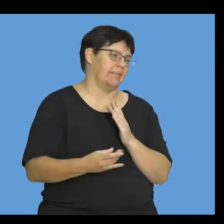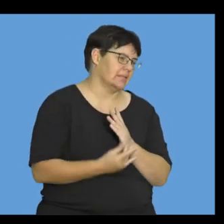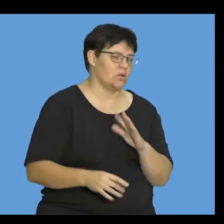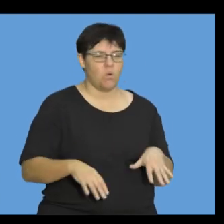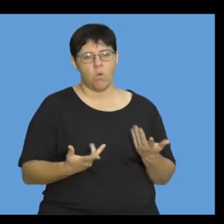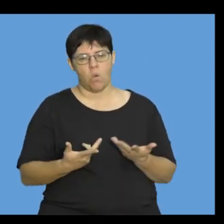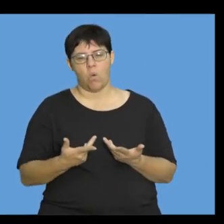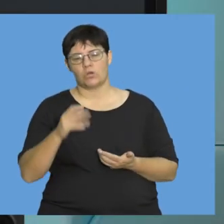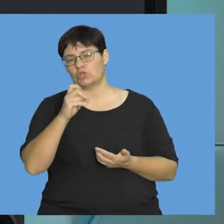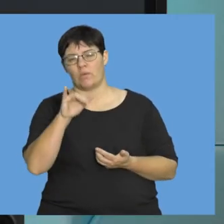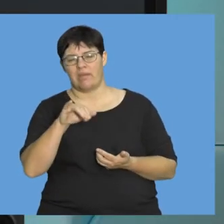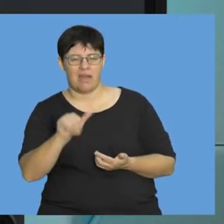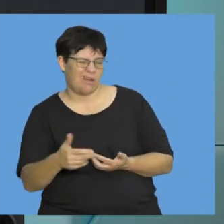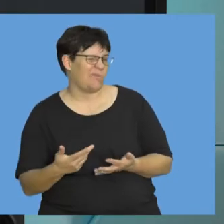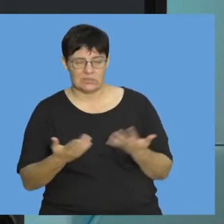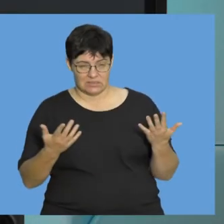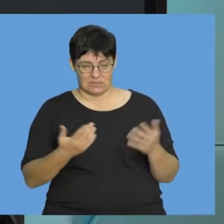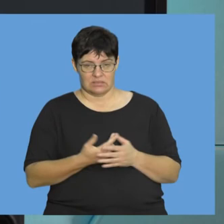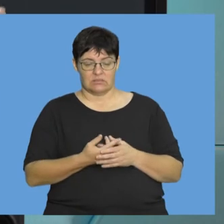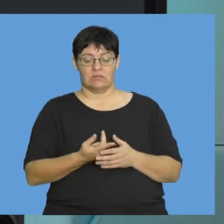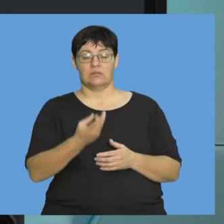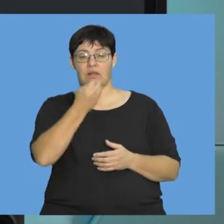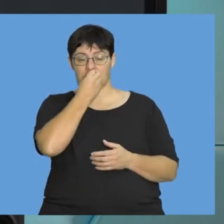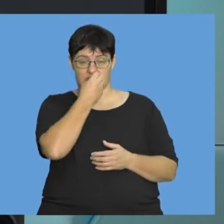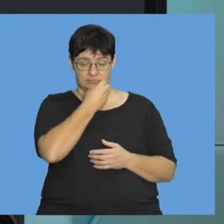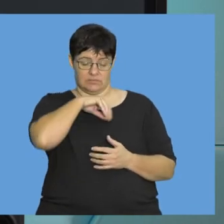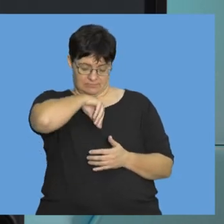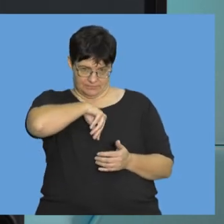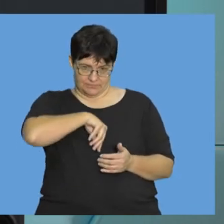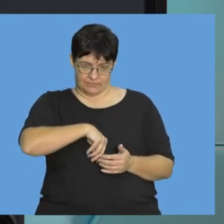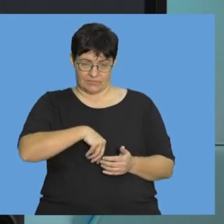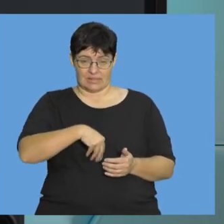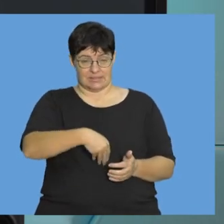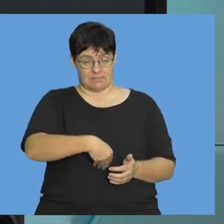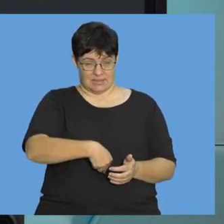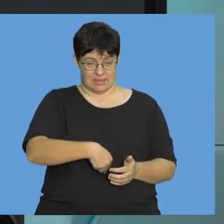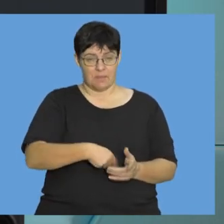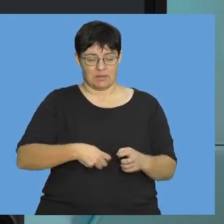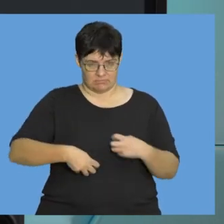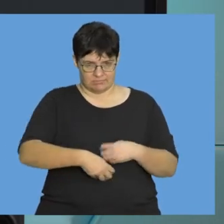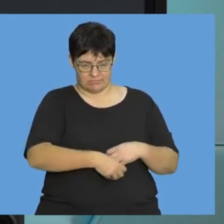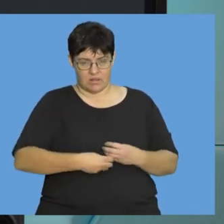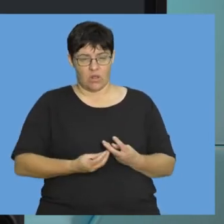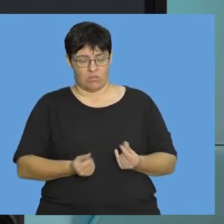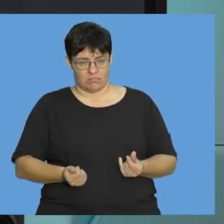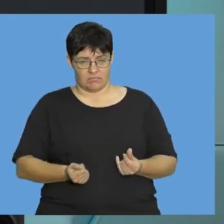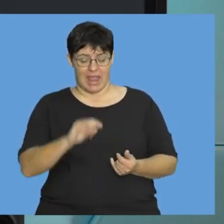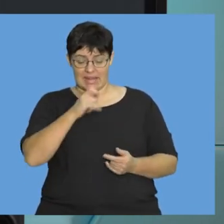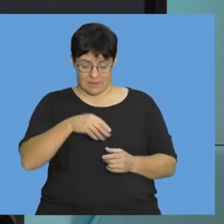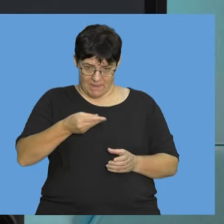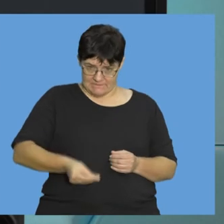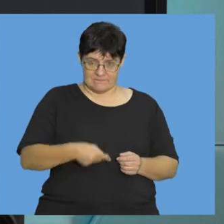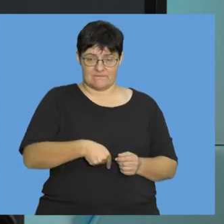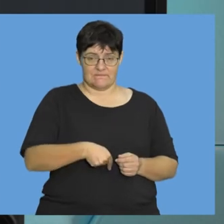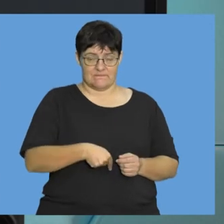protein, maybe you have a piece of meat or some soya or something, goes into your stomach, right, and we need to digest